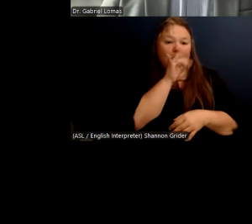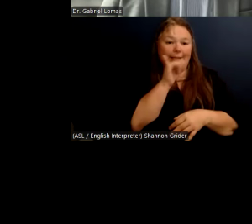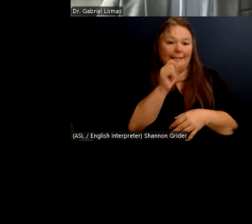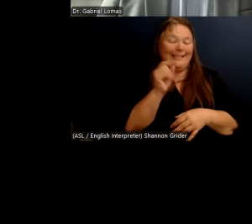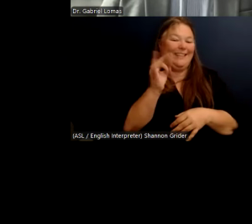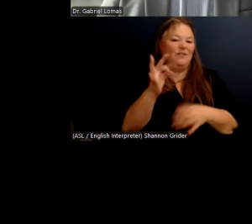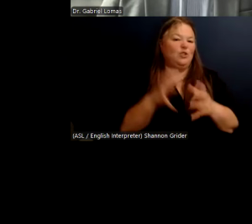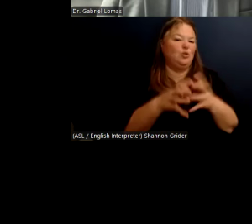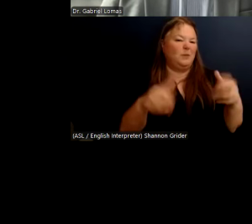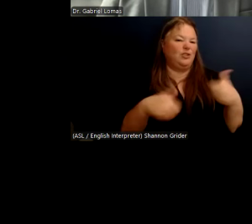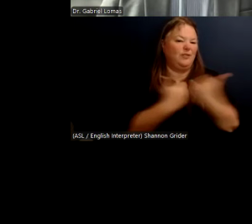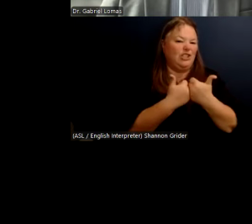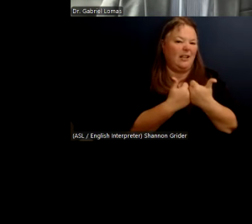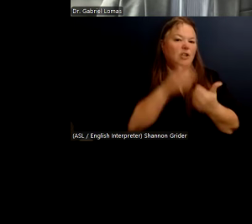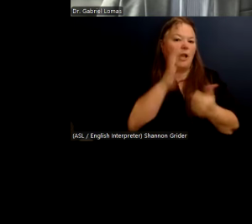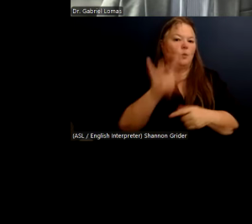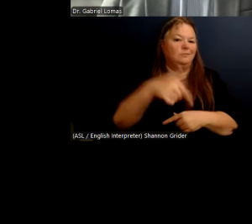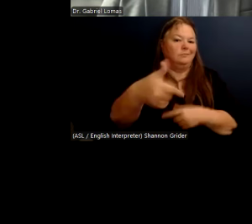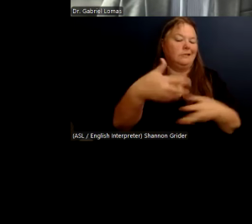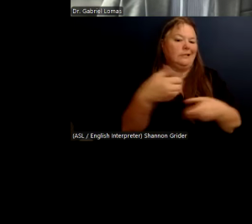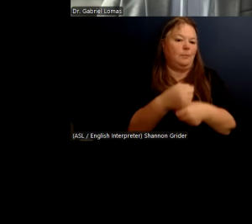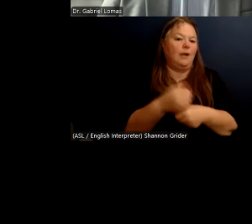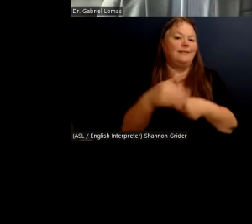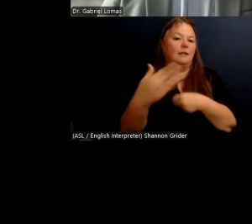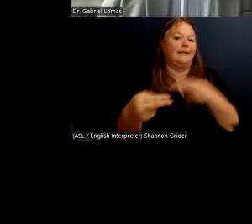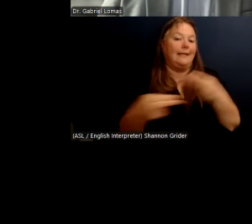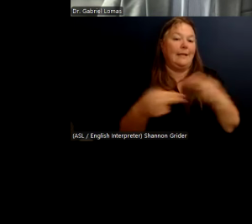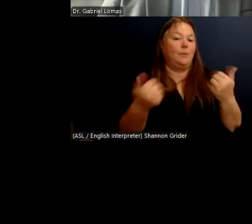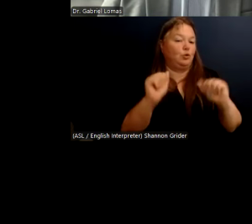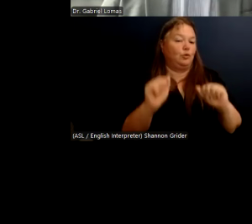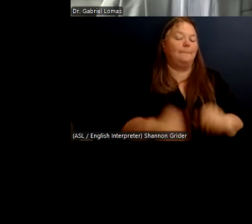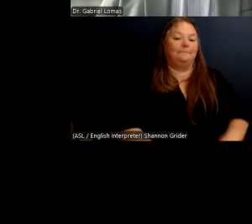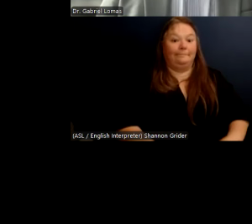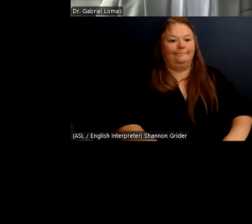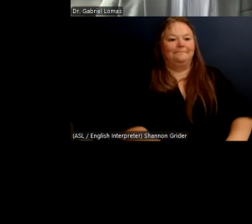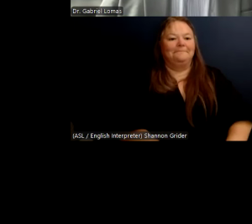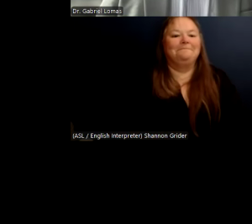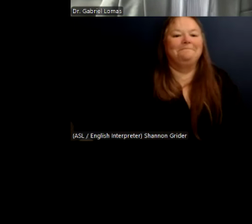too challenging to do, I've summarized the key points.